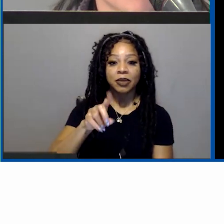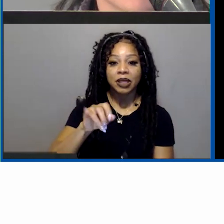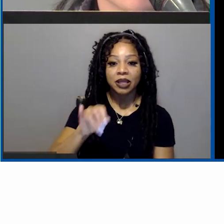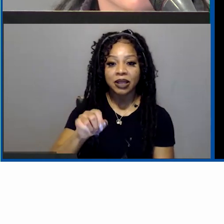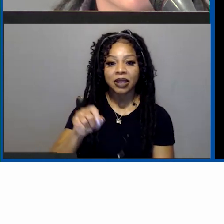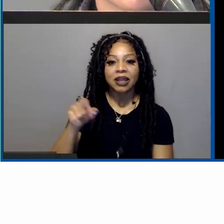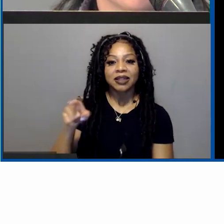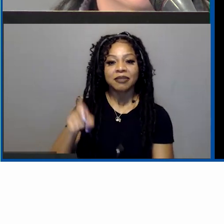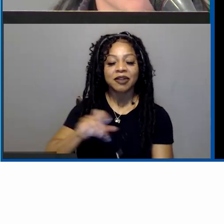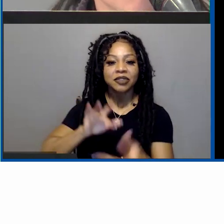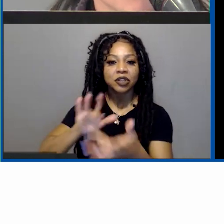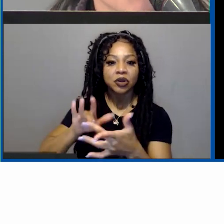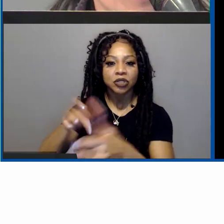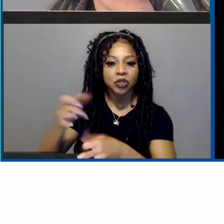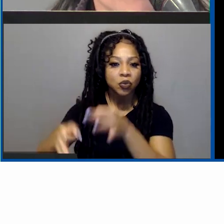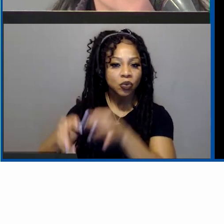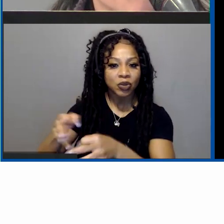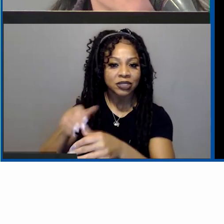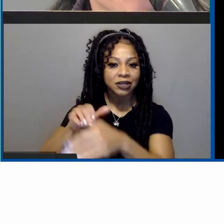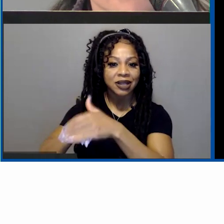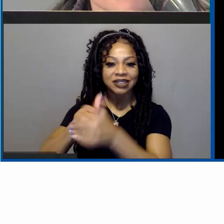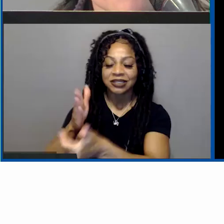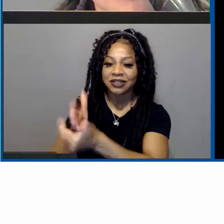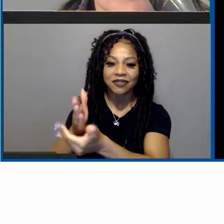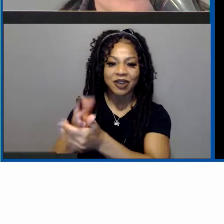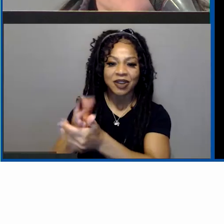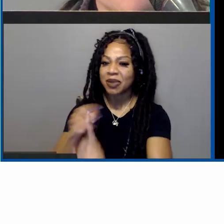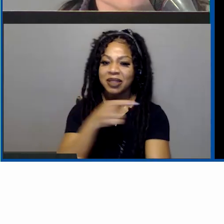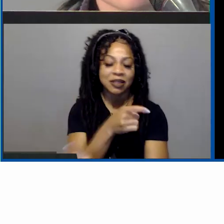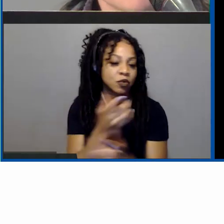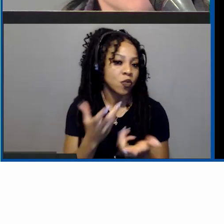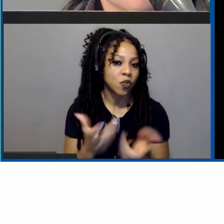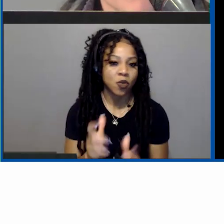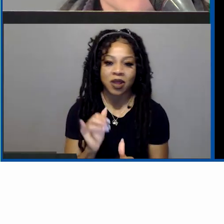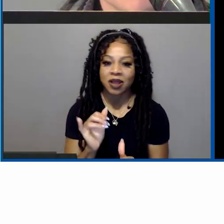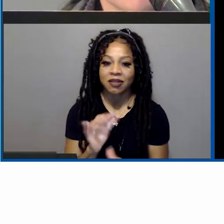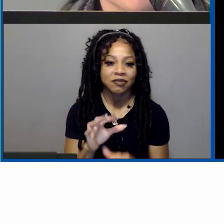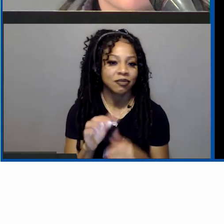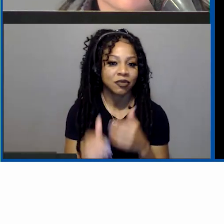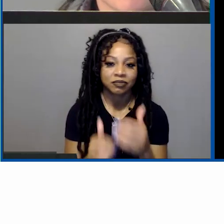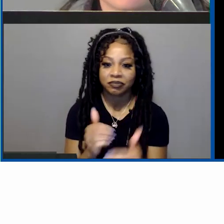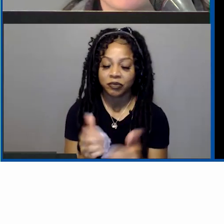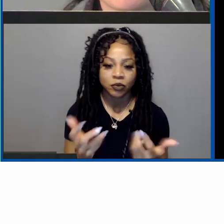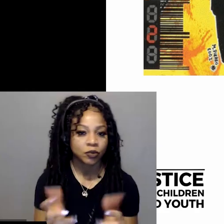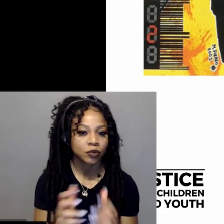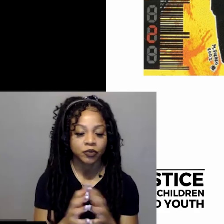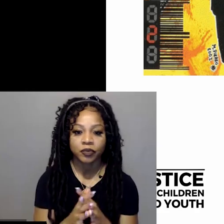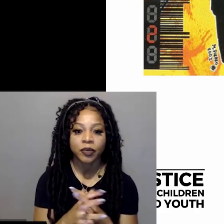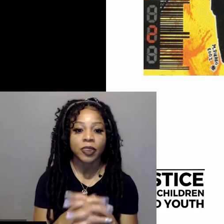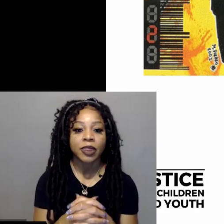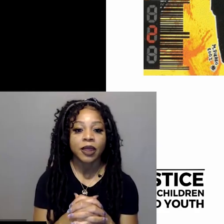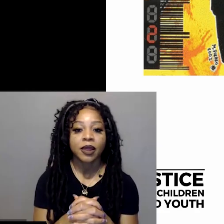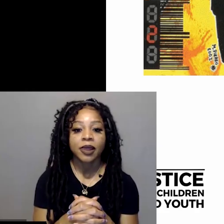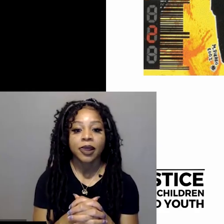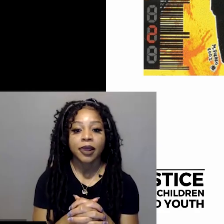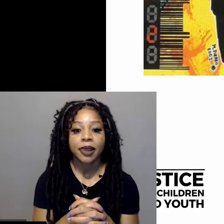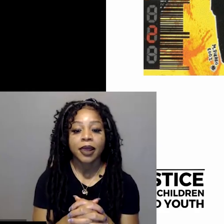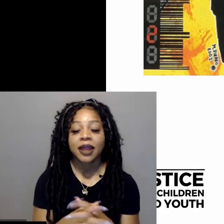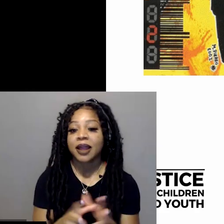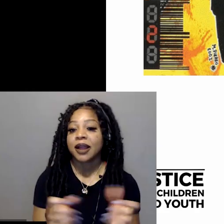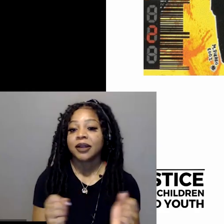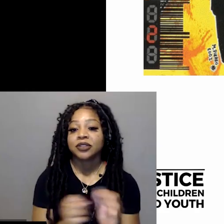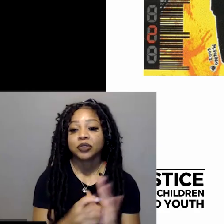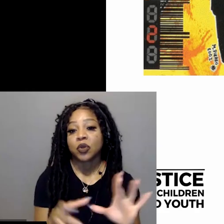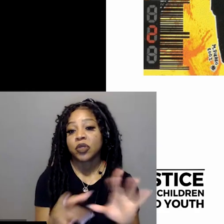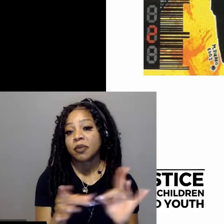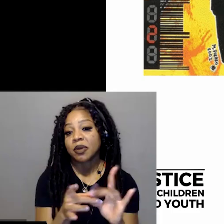access to records, and they don't want to have to do that. And the reason, and this has everything to do with the preamble, has everything to go